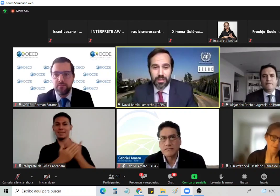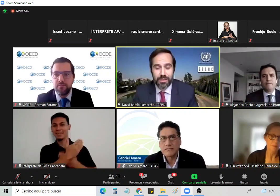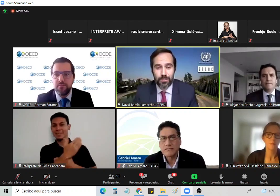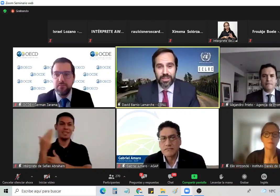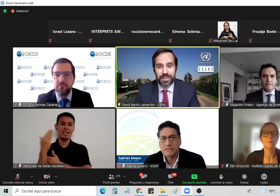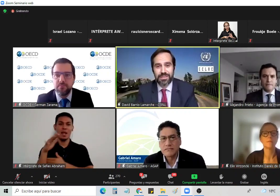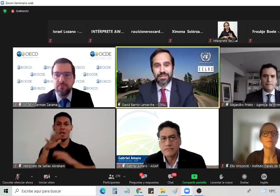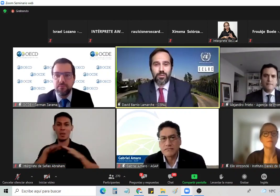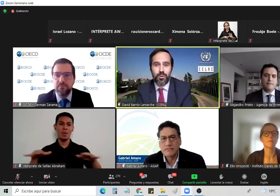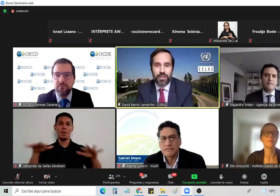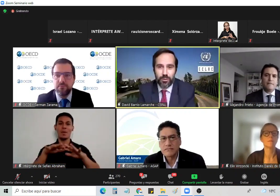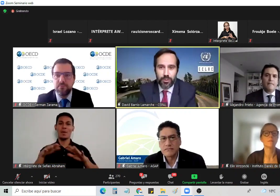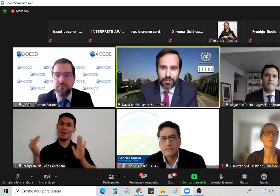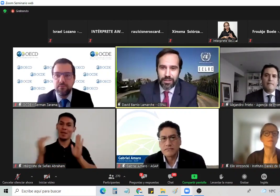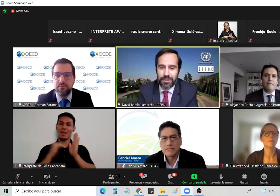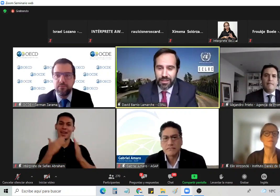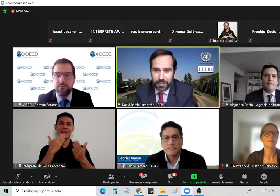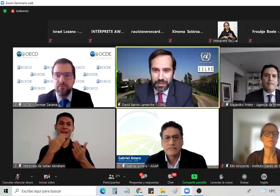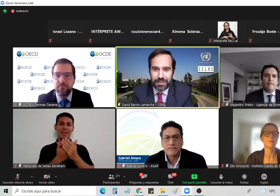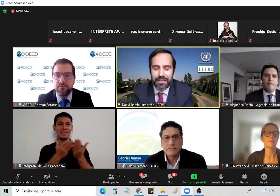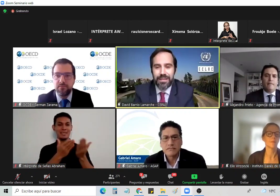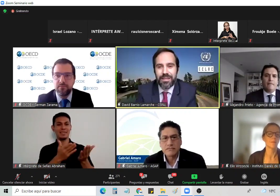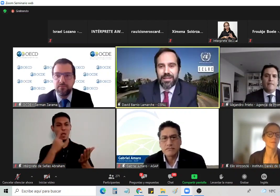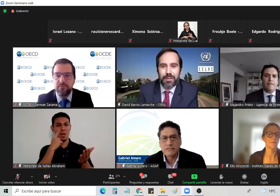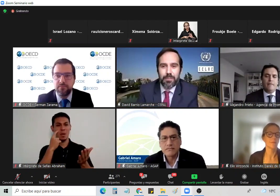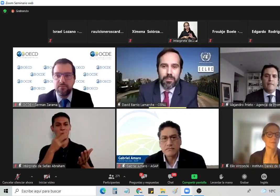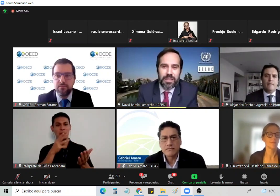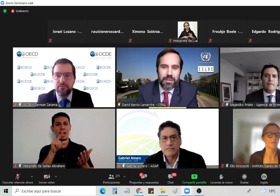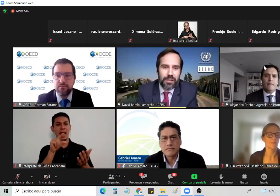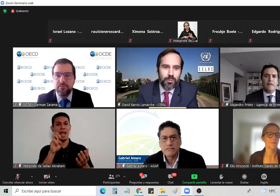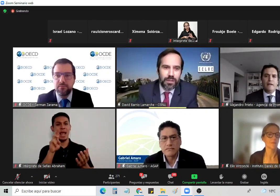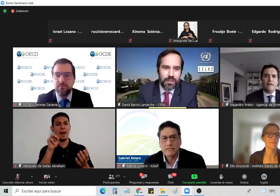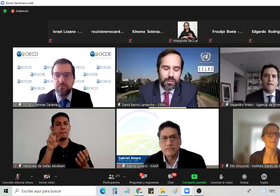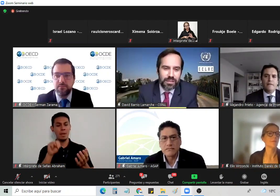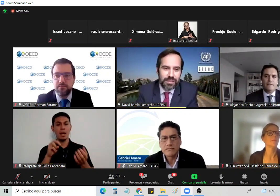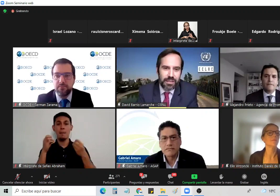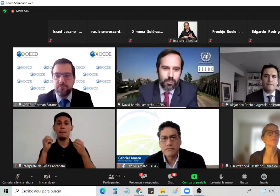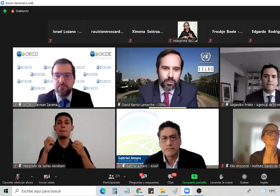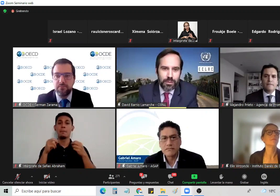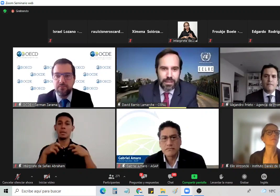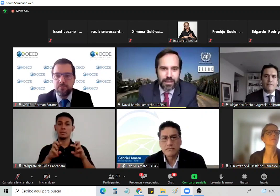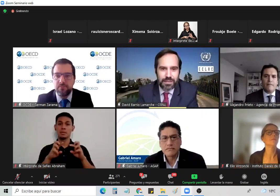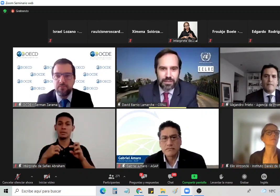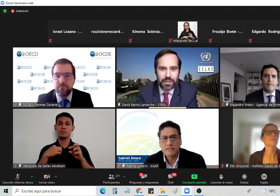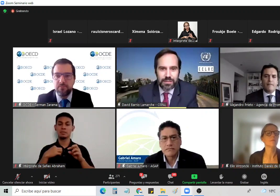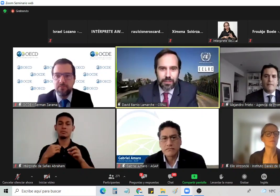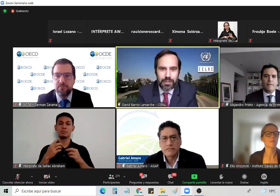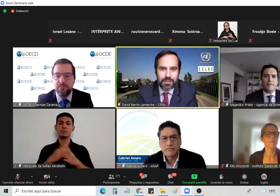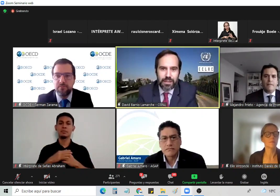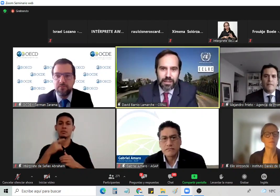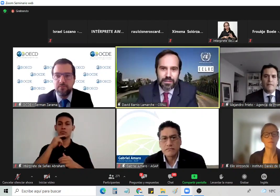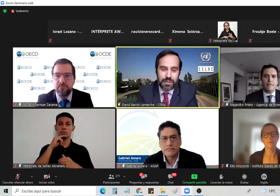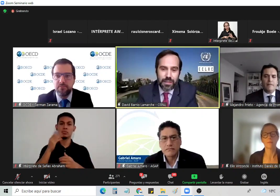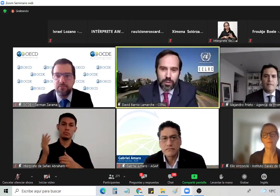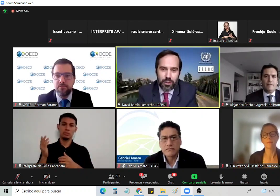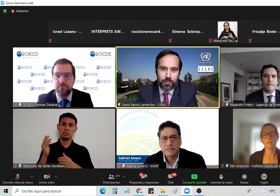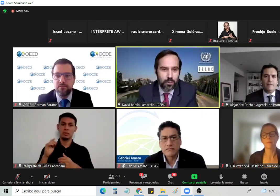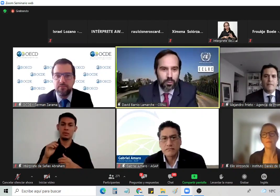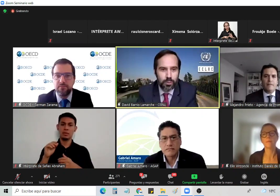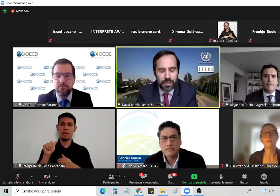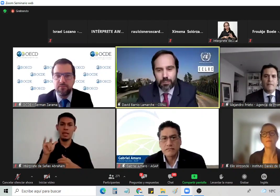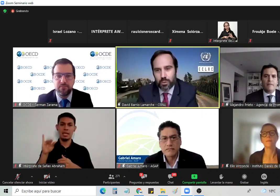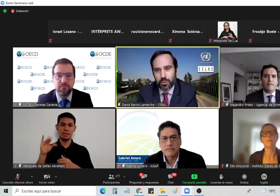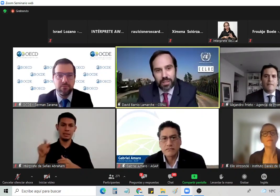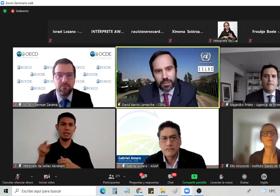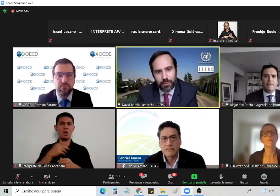um good morning everyone again thank you moderator hermann first on behalf of uh